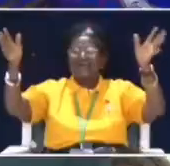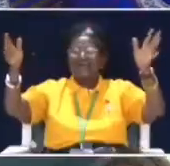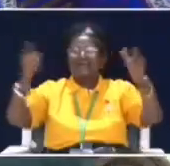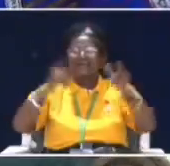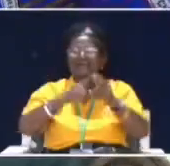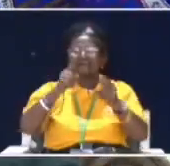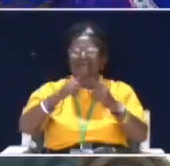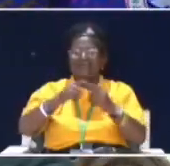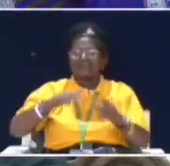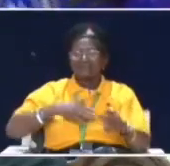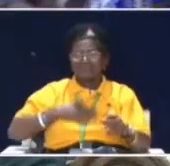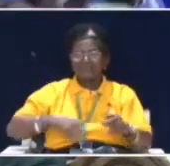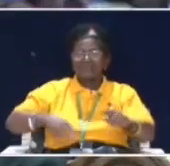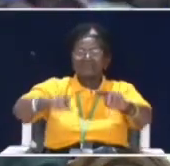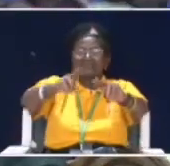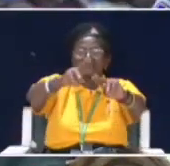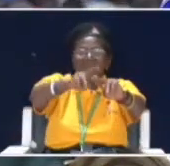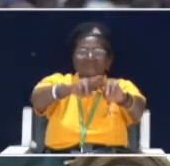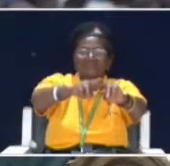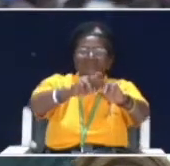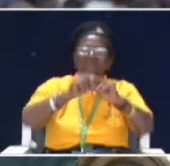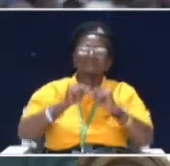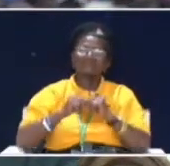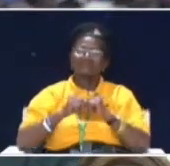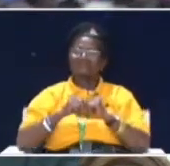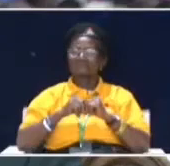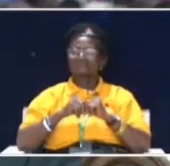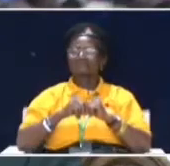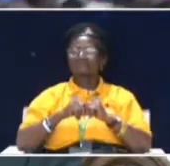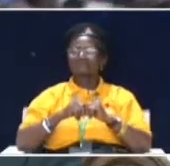be pleased be seated.